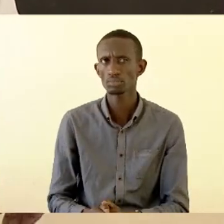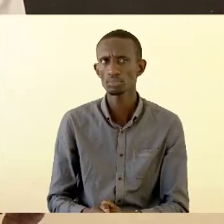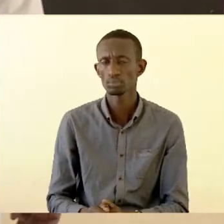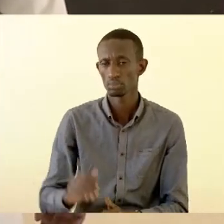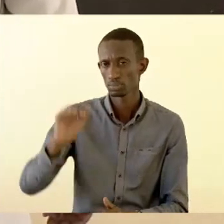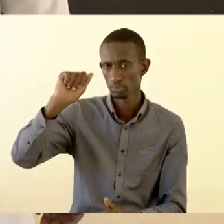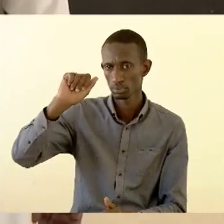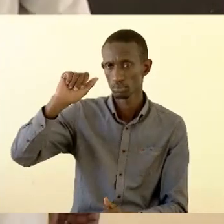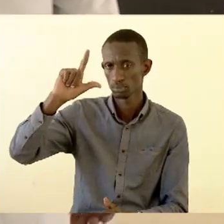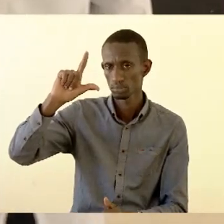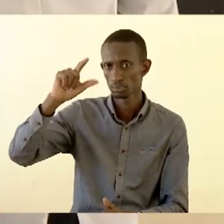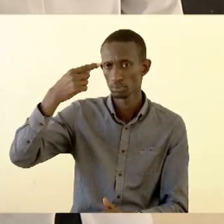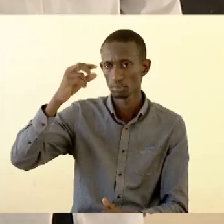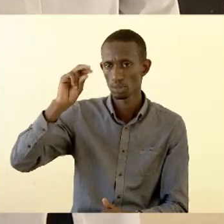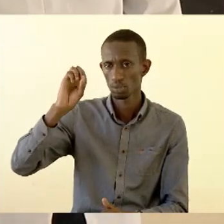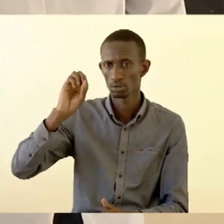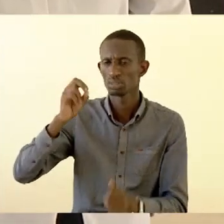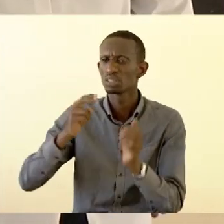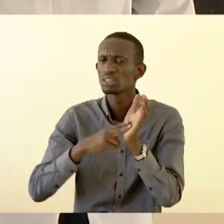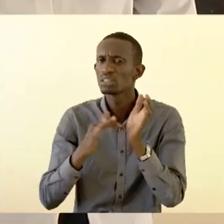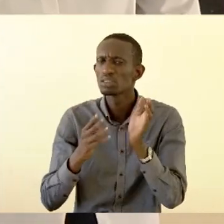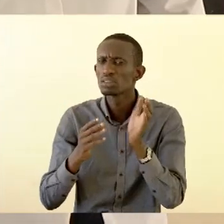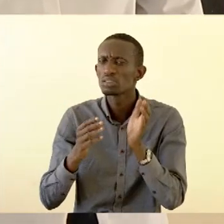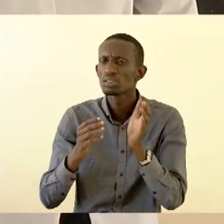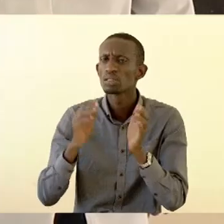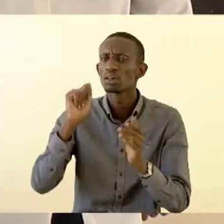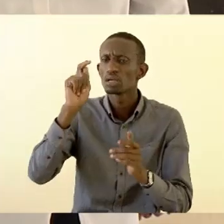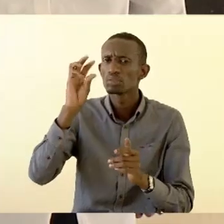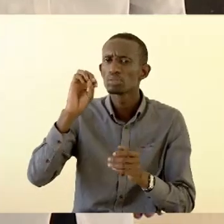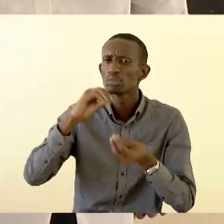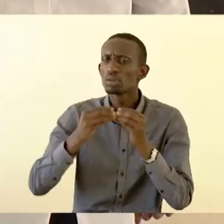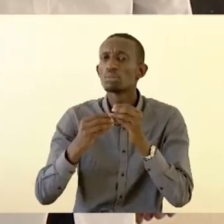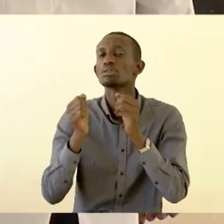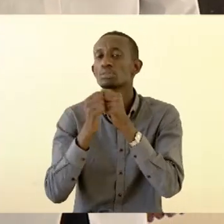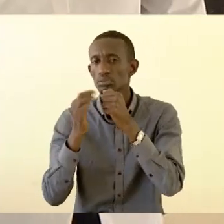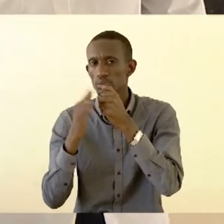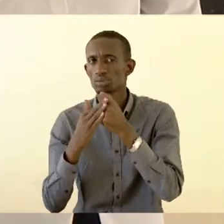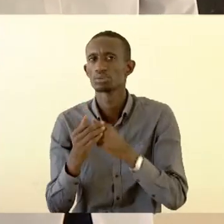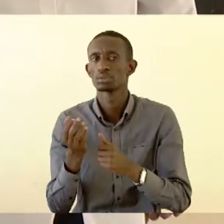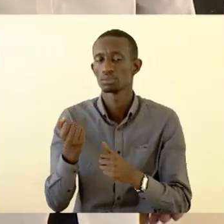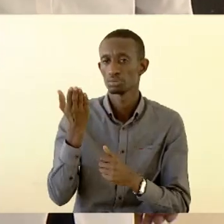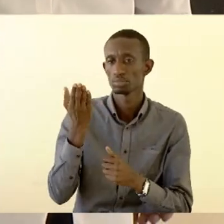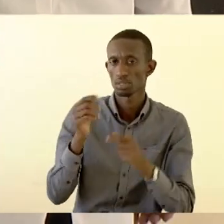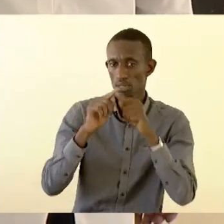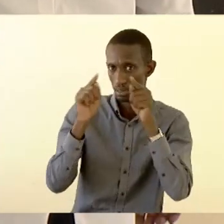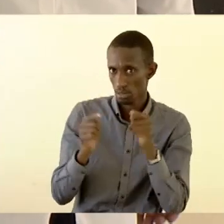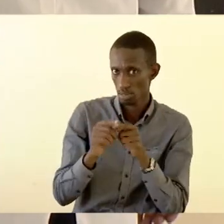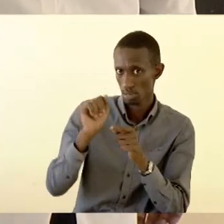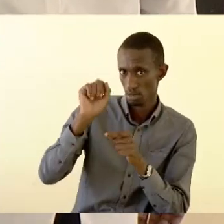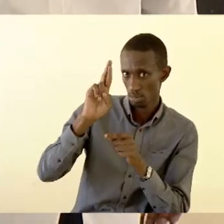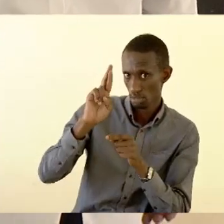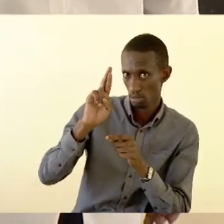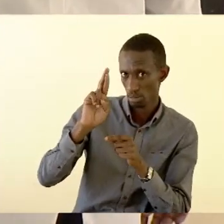argon? It's 18. So we have argon here. The first, this is the nucleus. The second represents